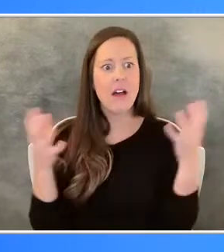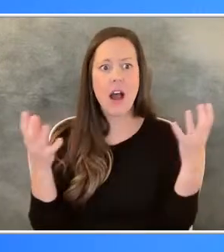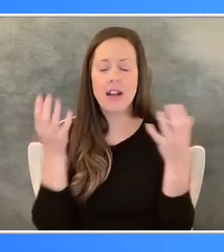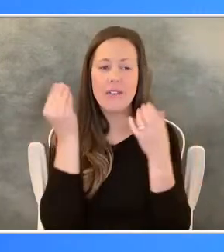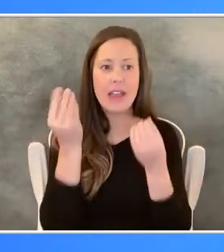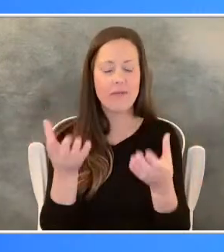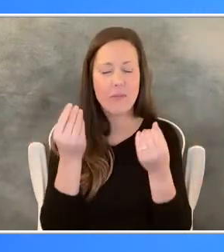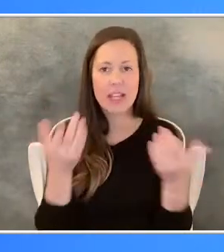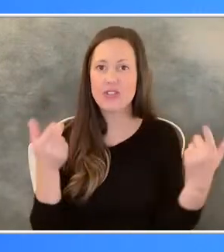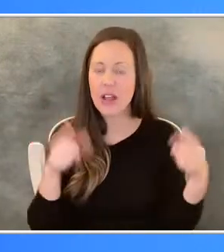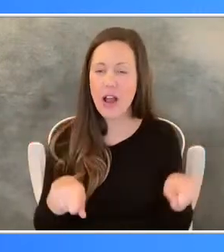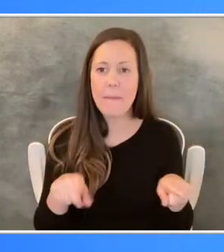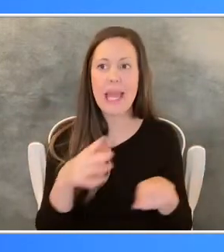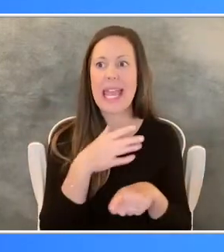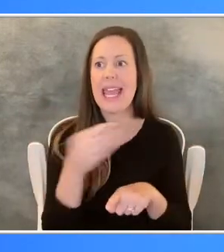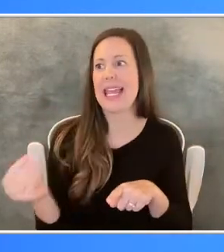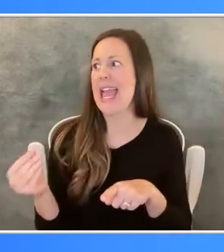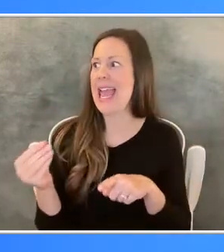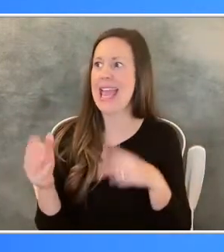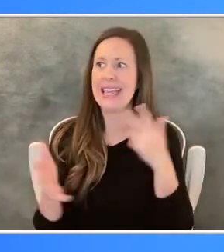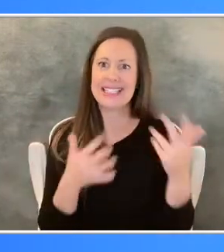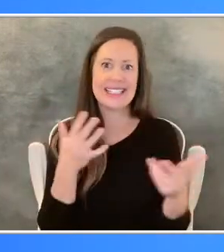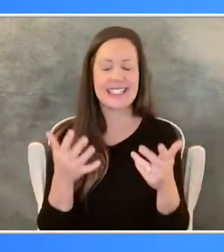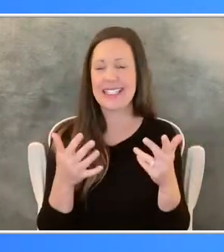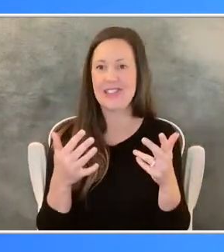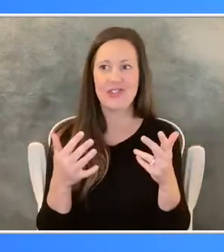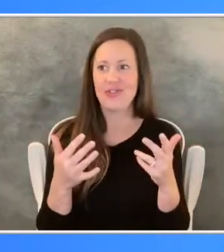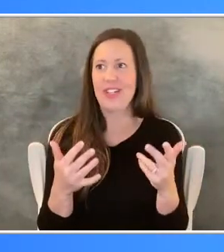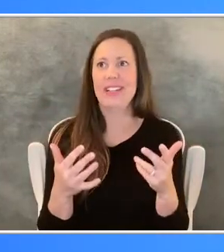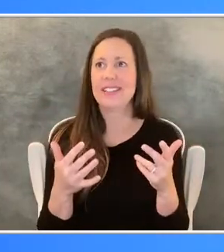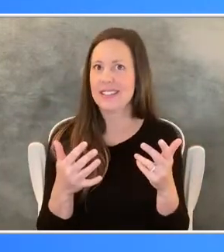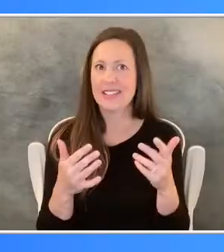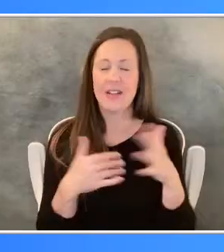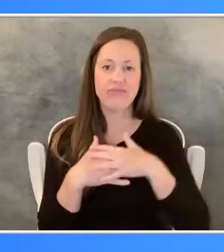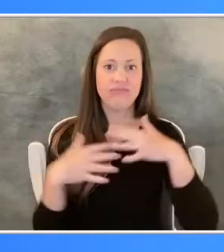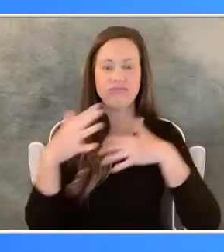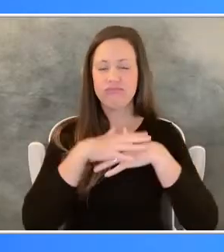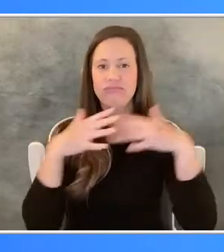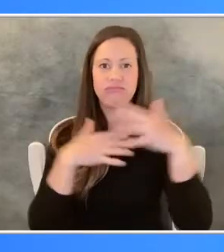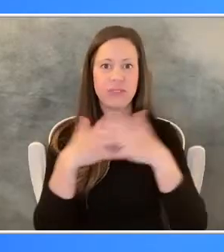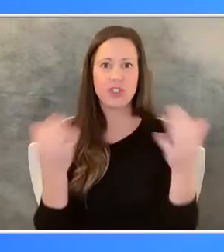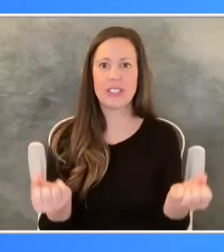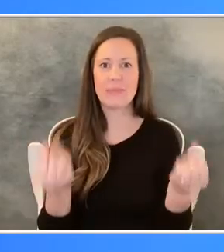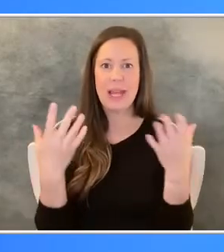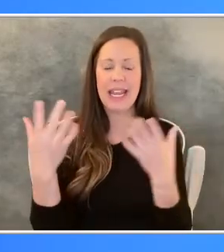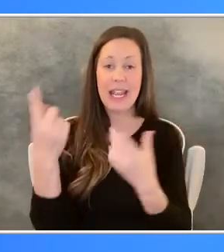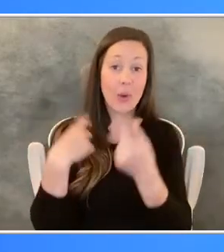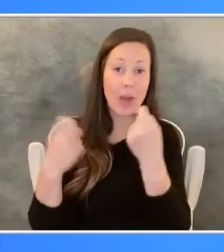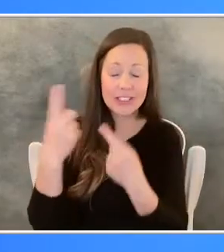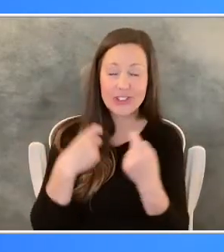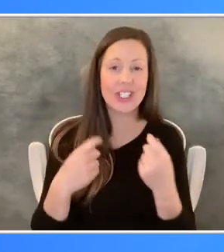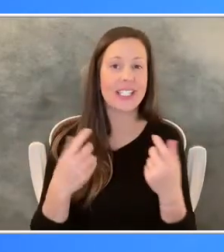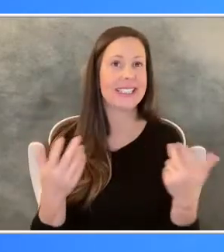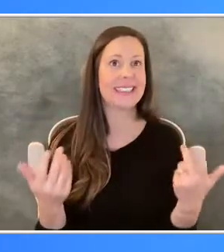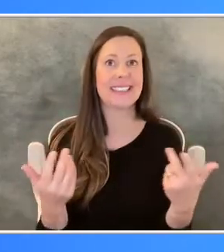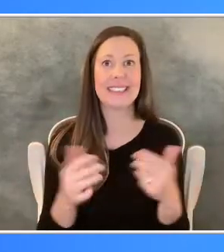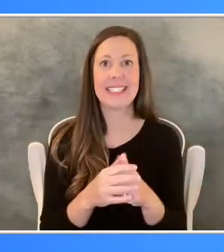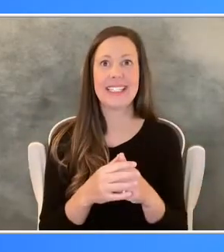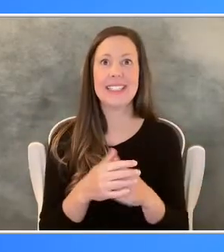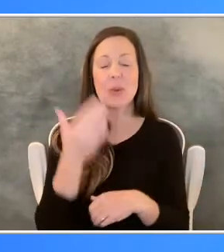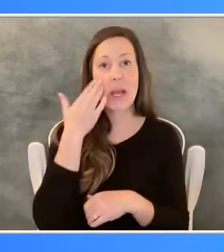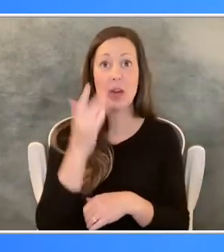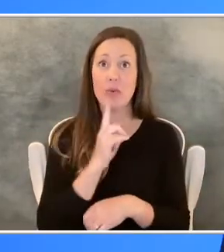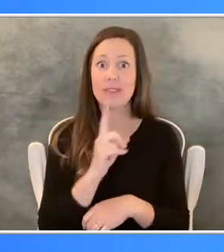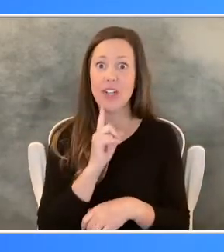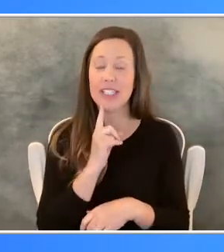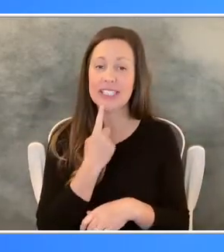and all at once, and lots of questions they asked of us and so forth. So I knew it was very serious, and